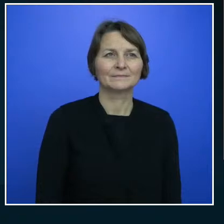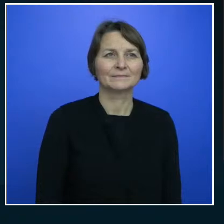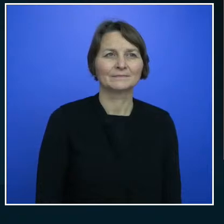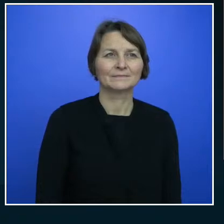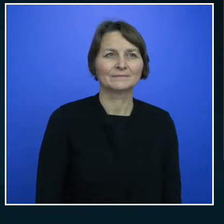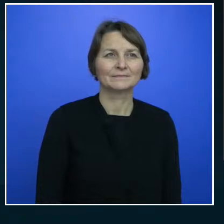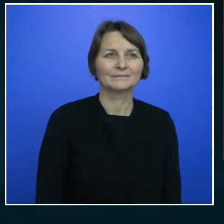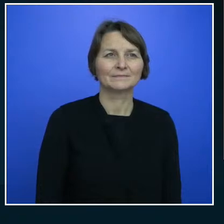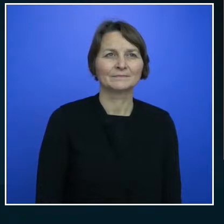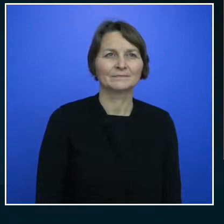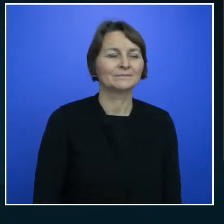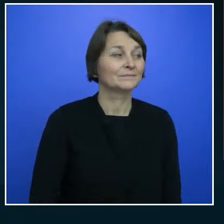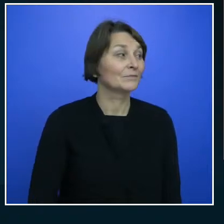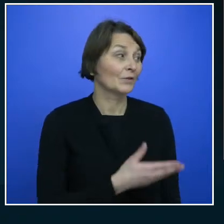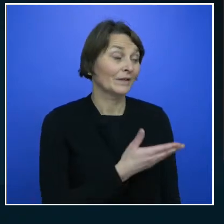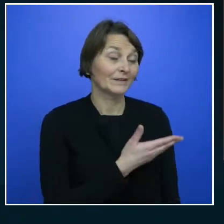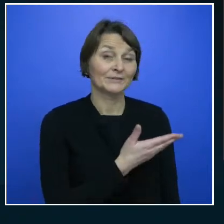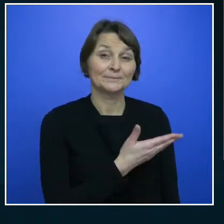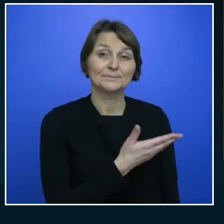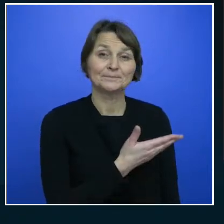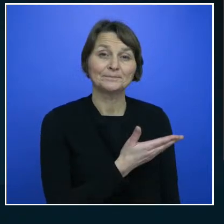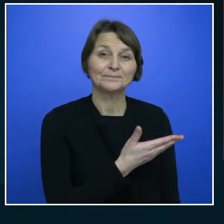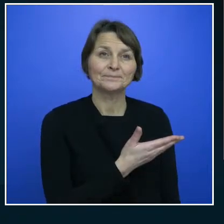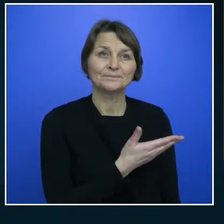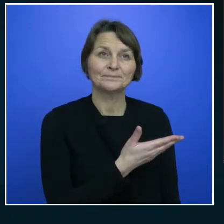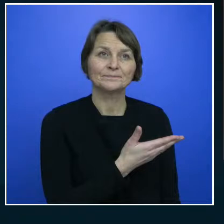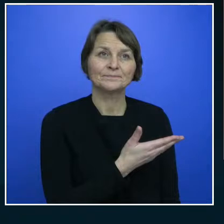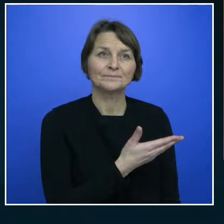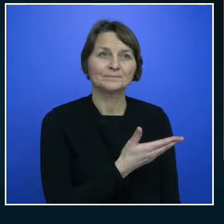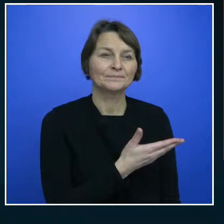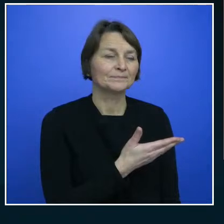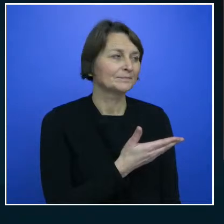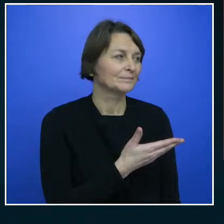So I use this theme.